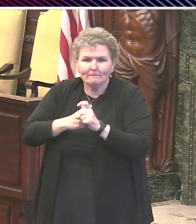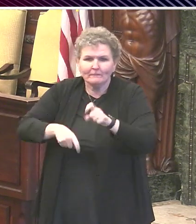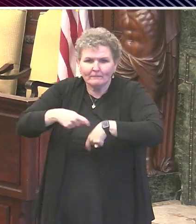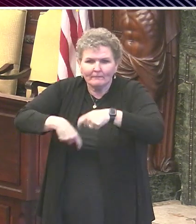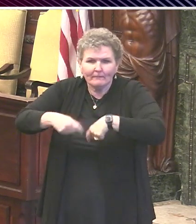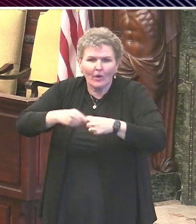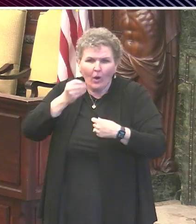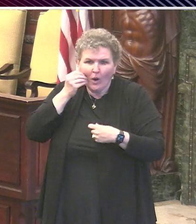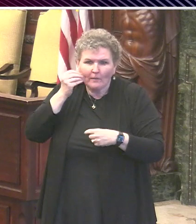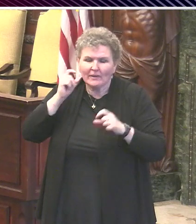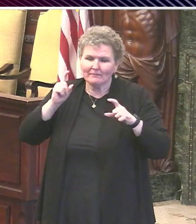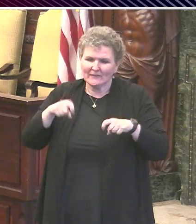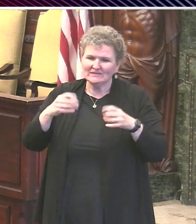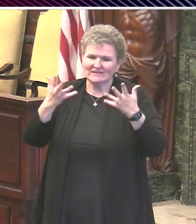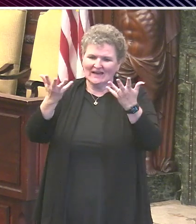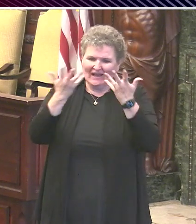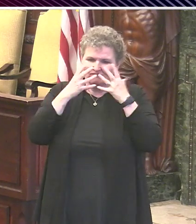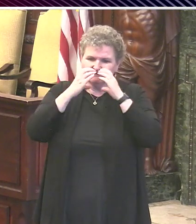you very much.